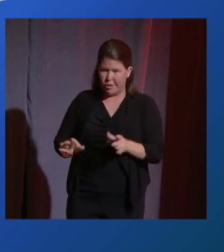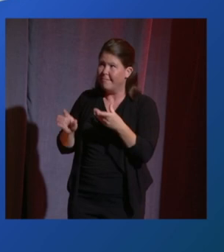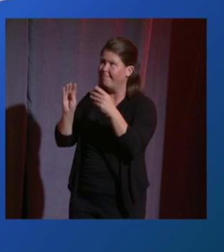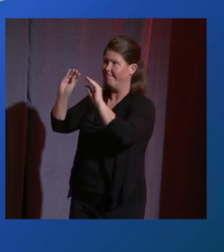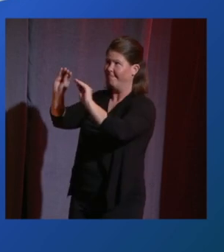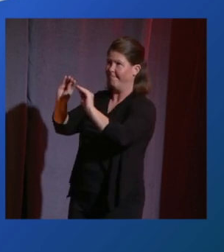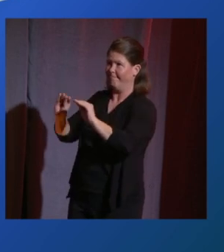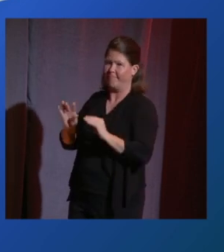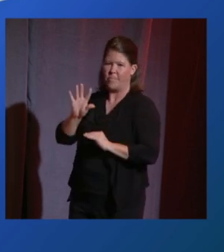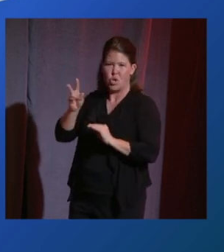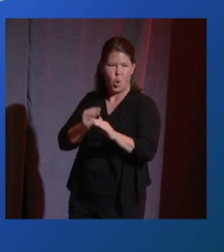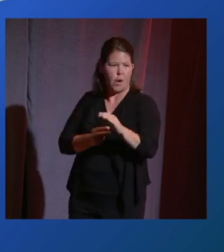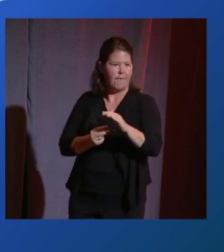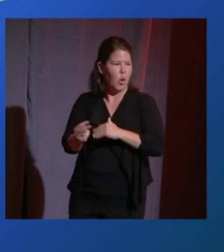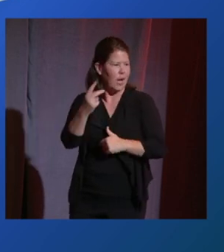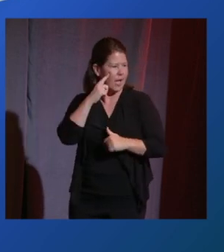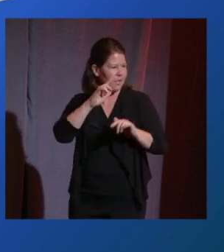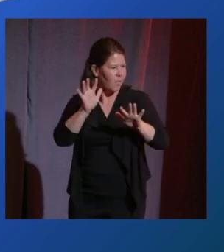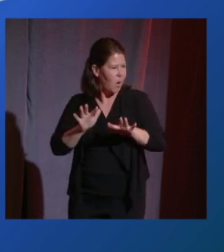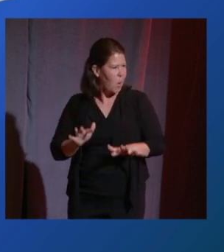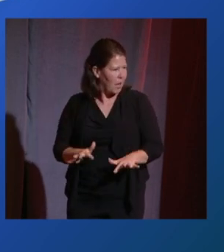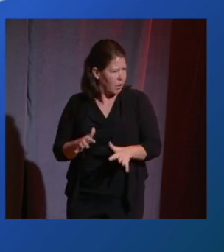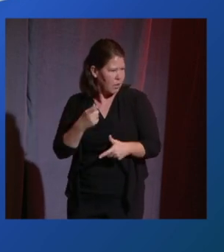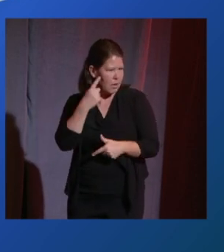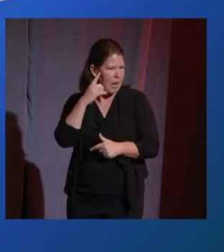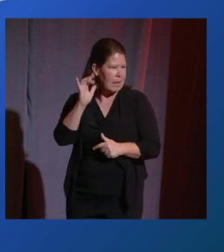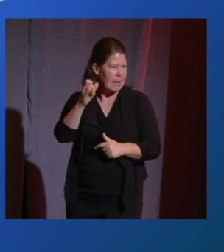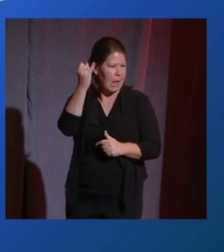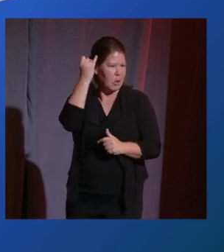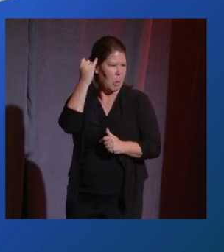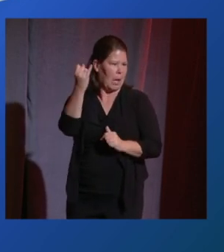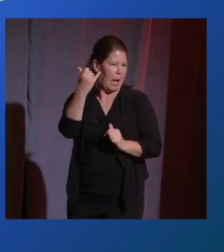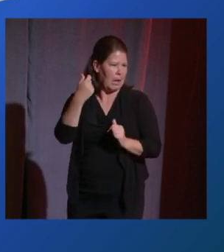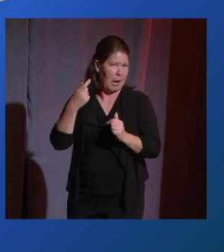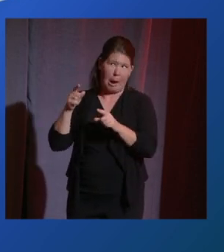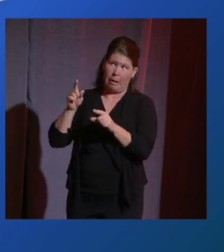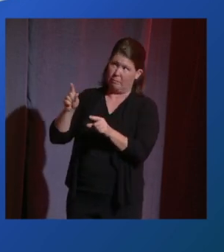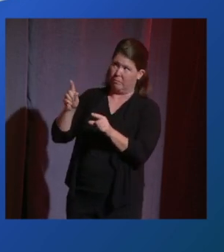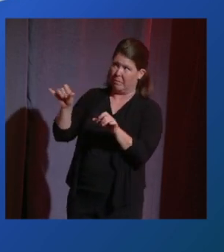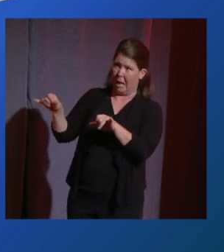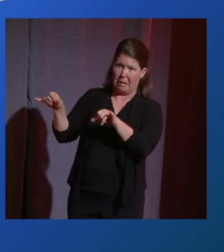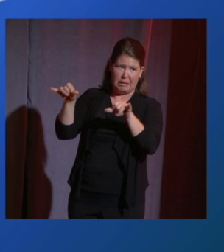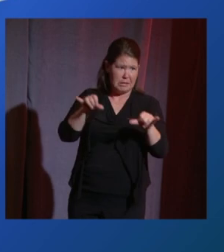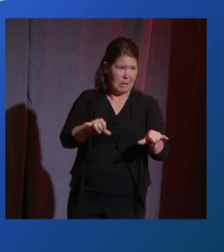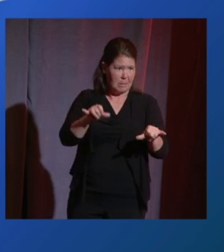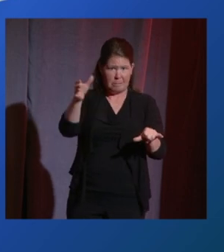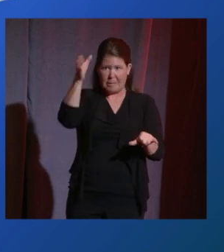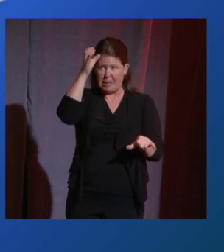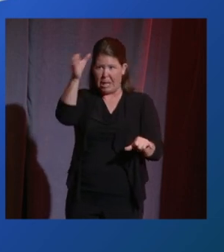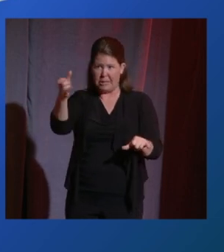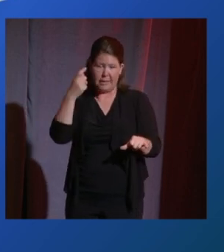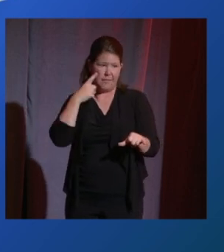like a tangent in how we can use that um to to maintain jobs for incorporating AI